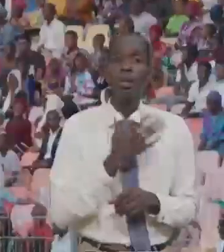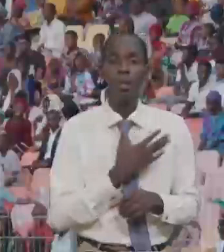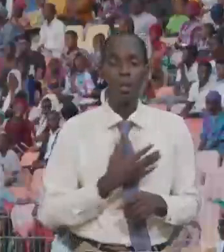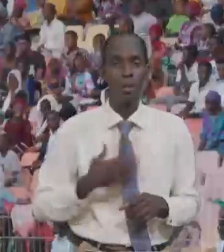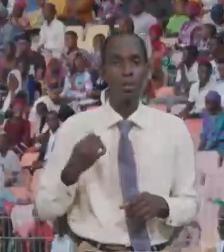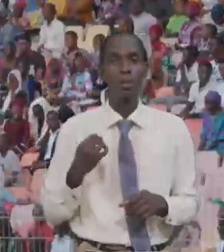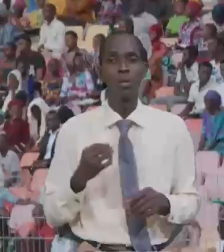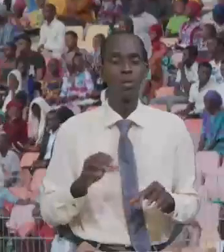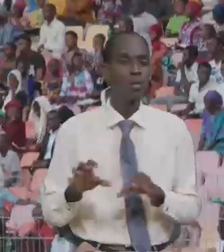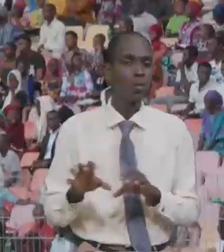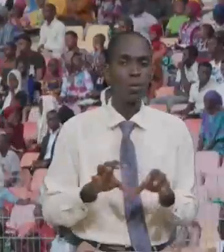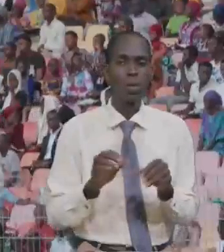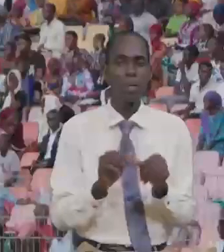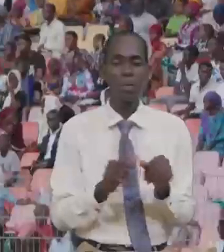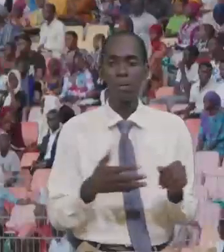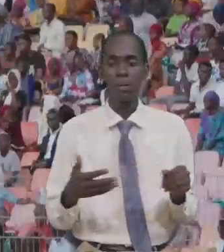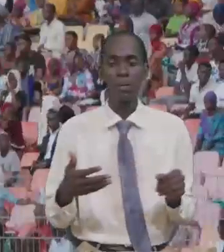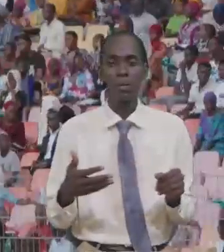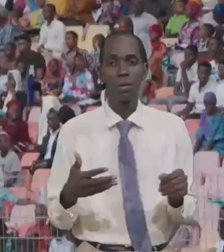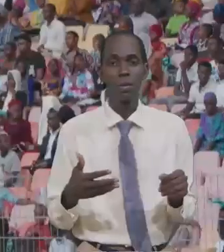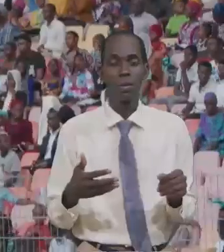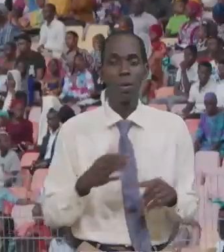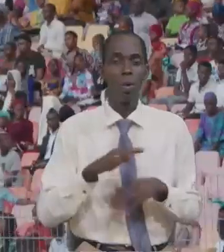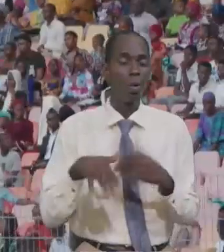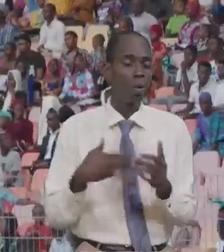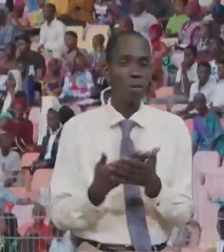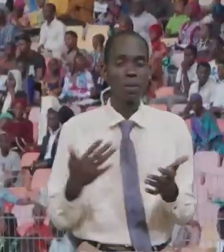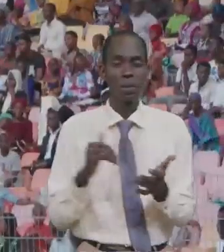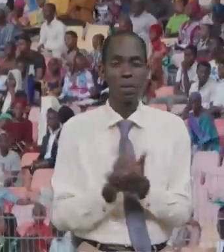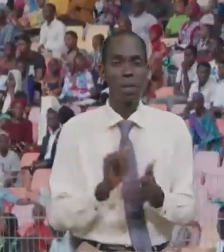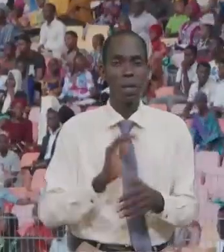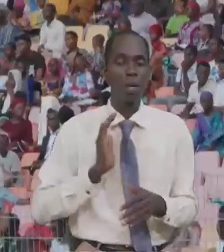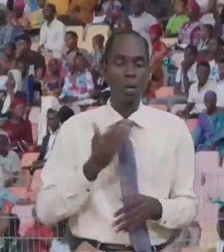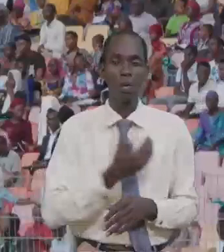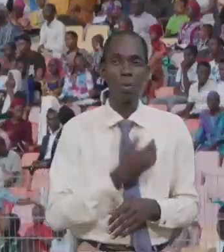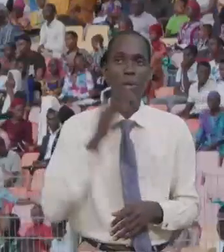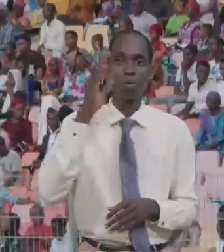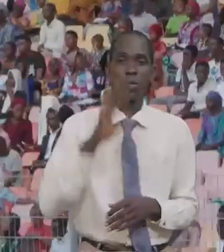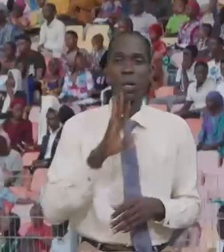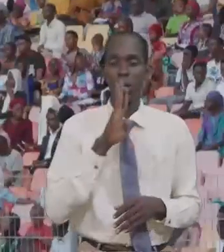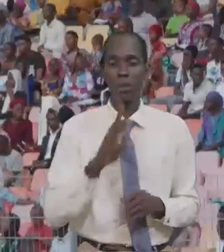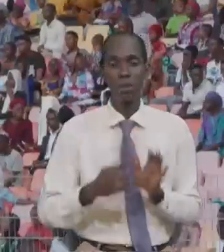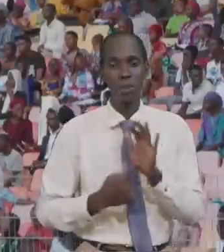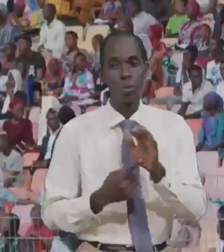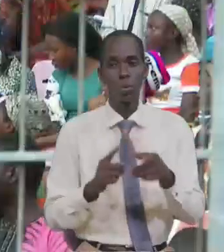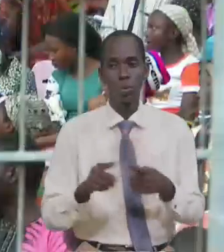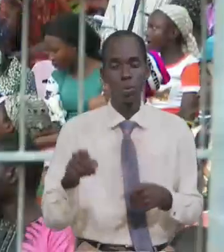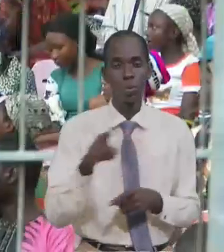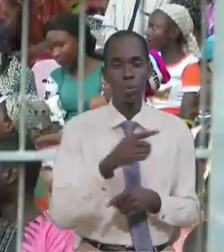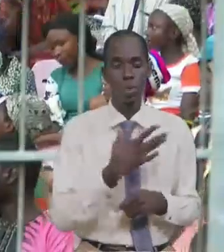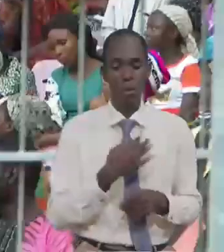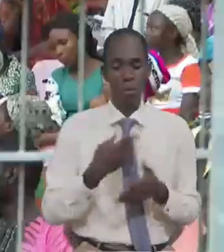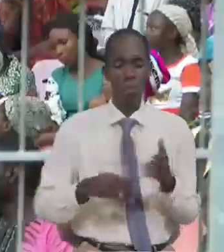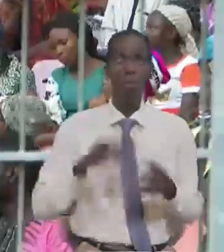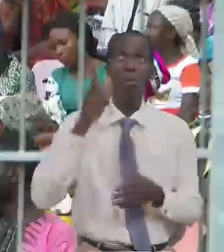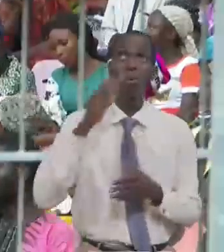to share with you, you will rise up. You might have fallen, you will rise up. You